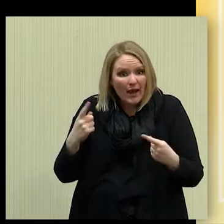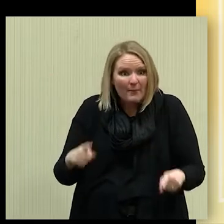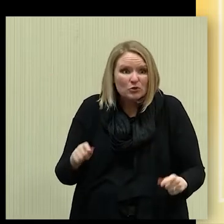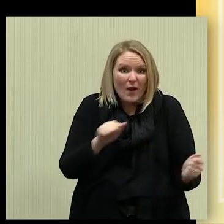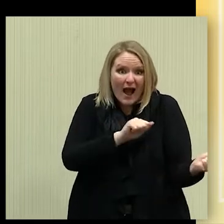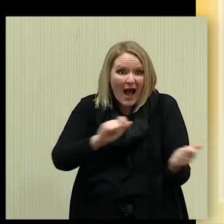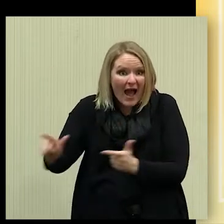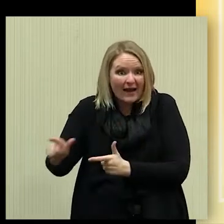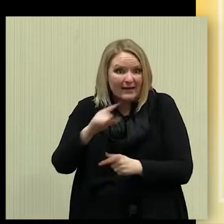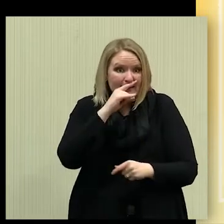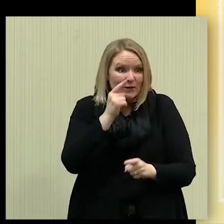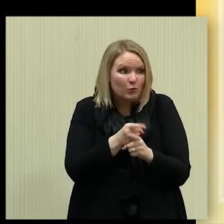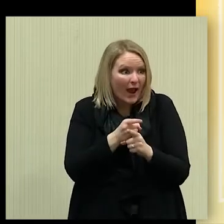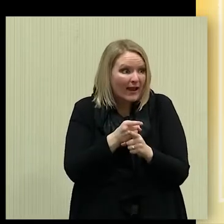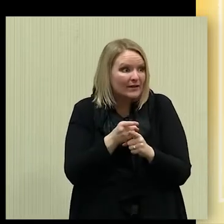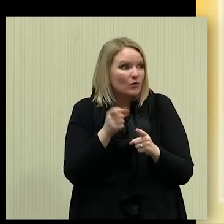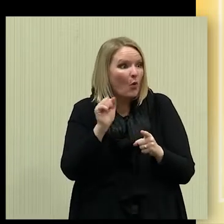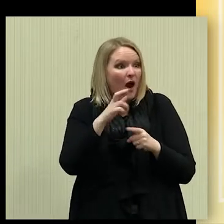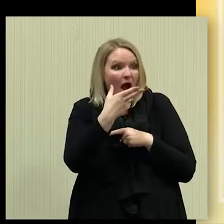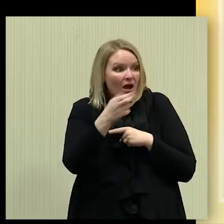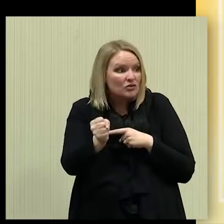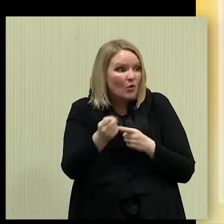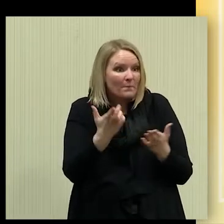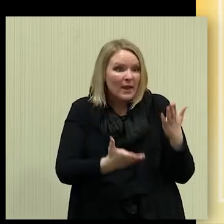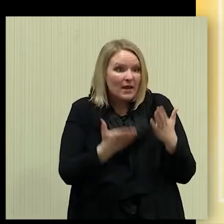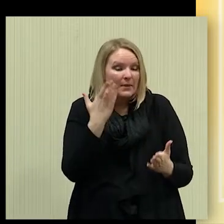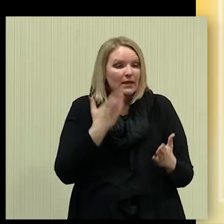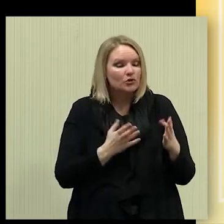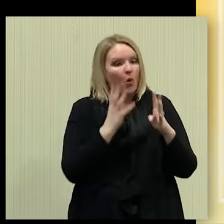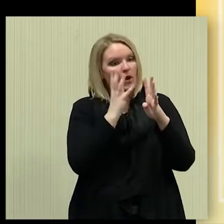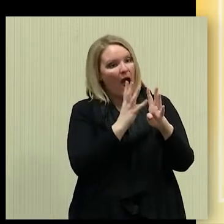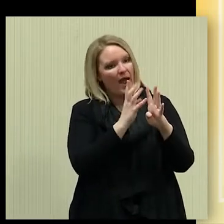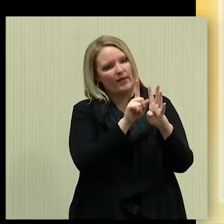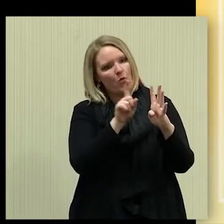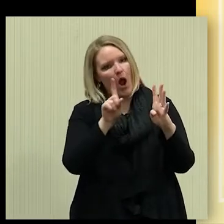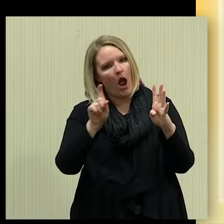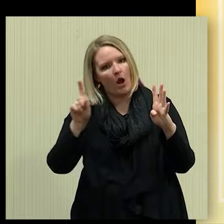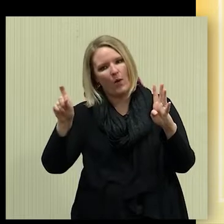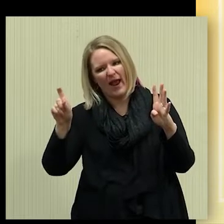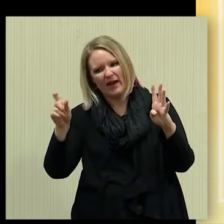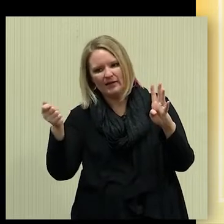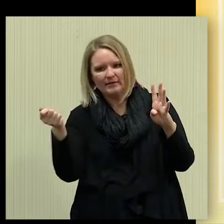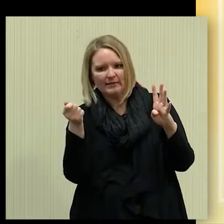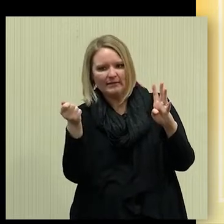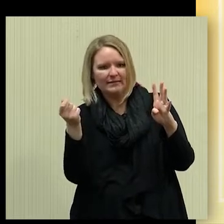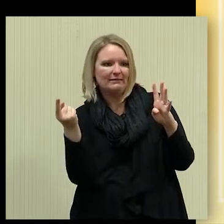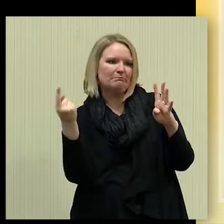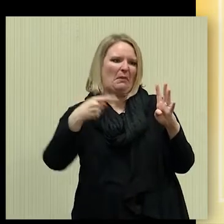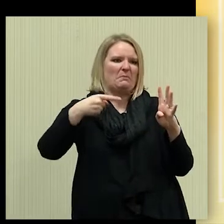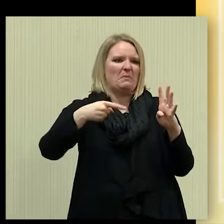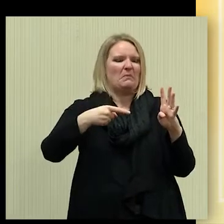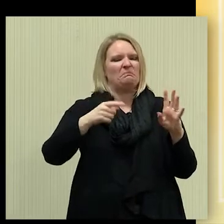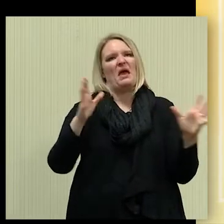right? Or it could be high schoolers. So talk for a minute about what you would do.